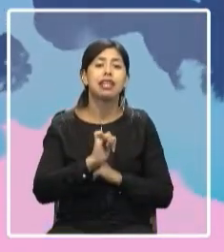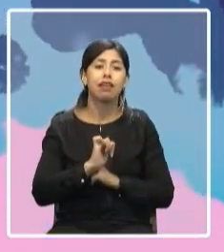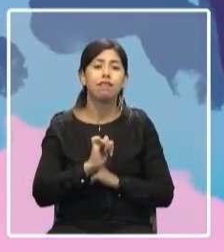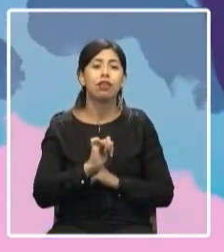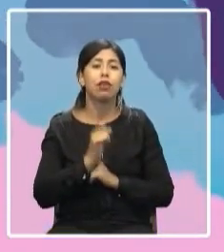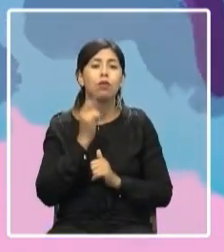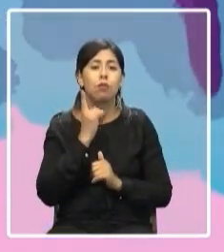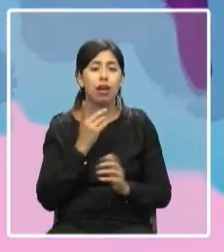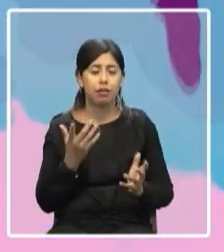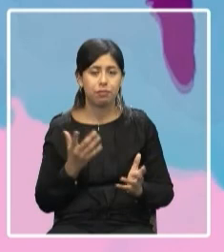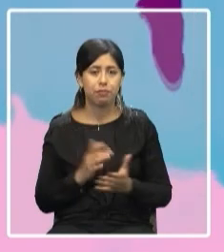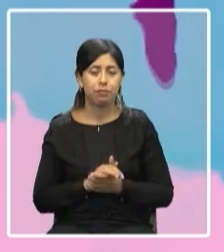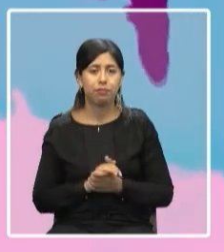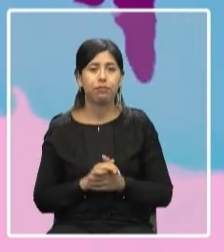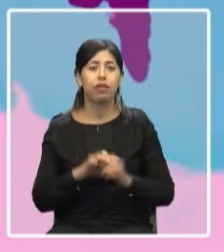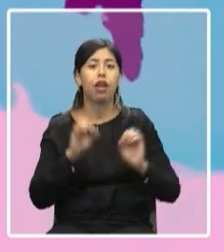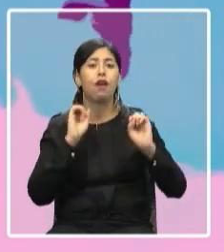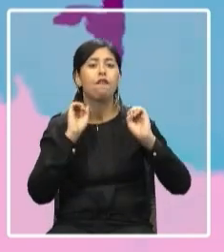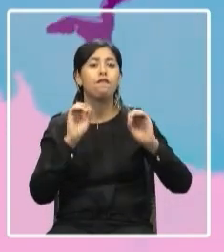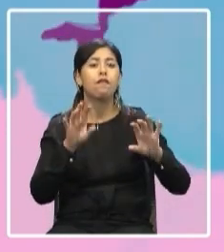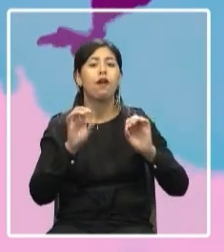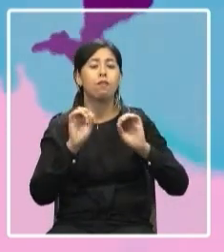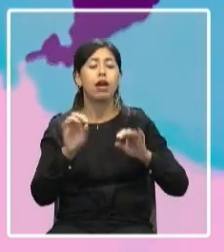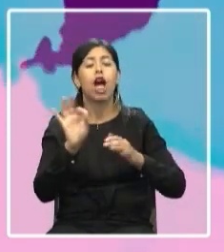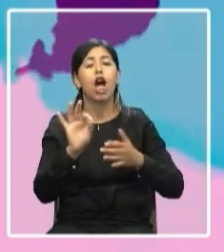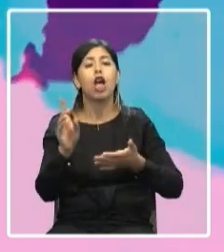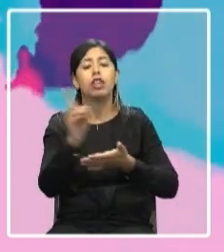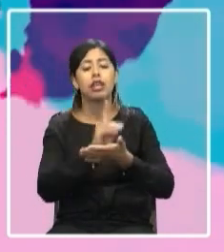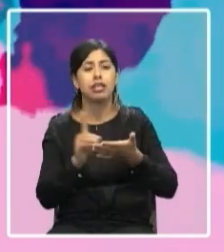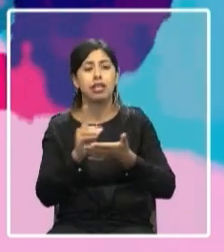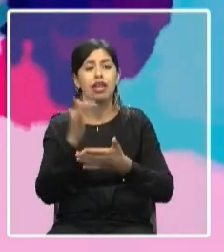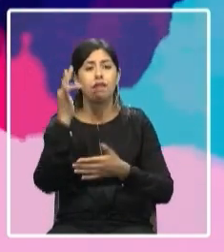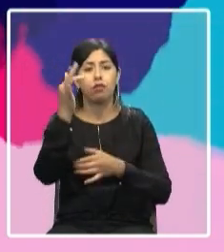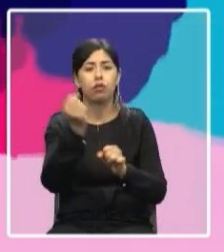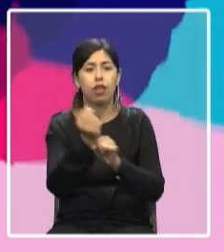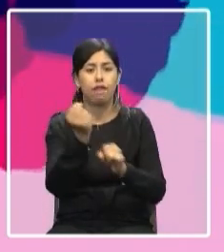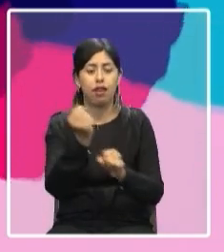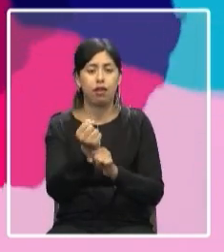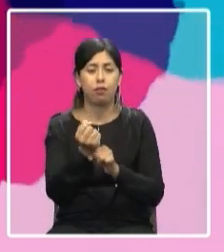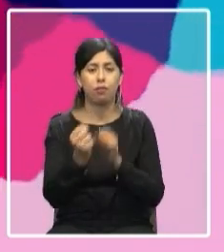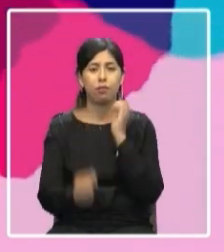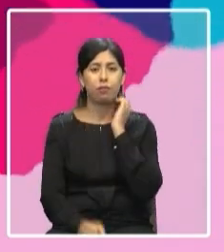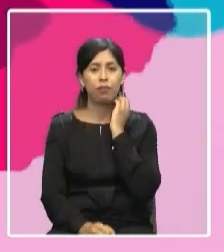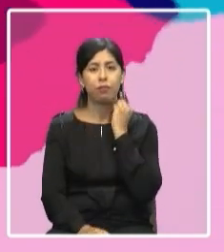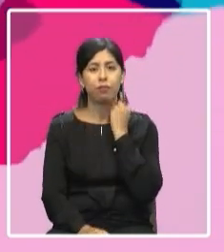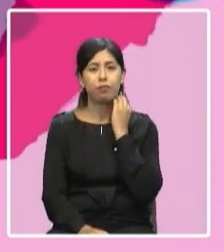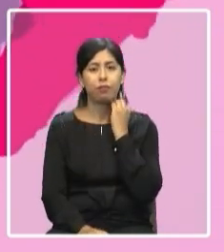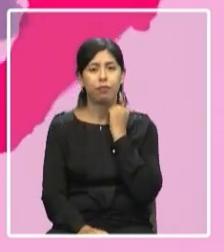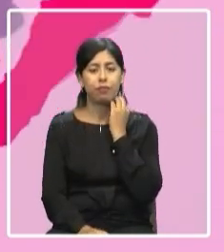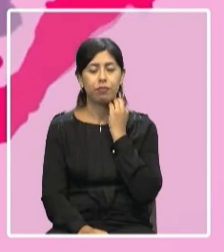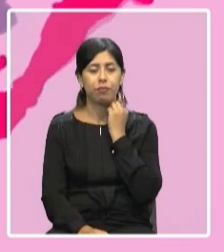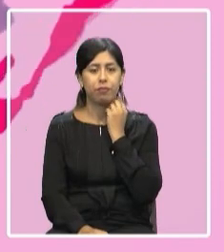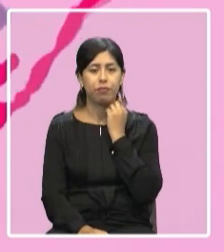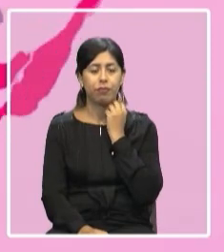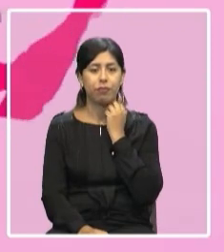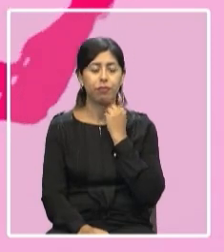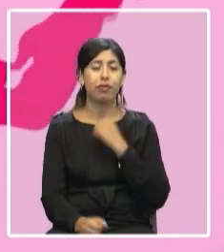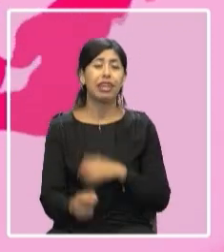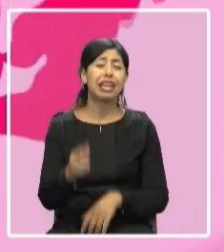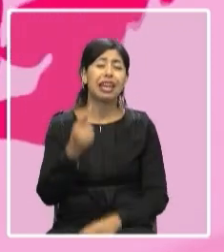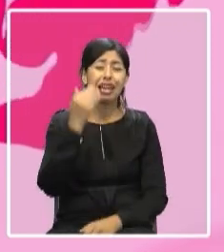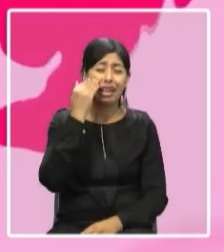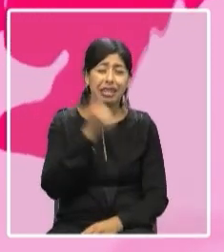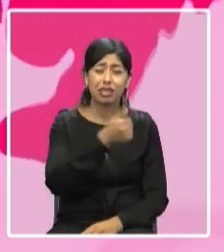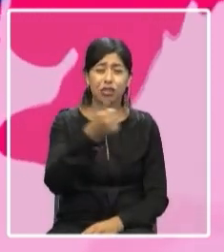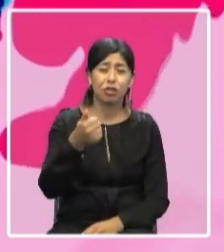I said from the start, there's a pervasive fear that technological innovation will render our skills redundant.